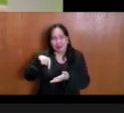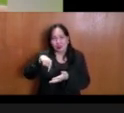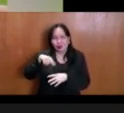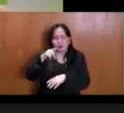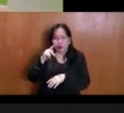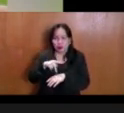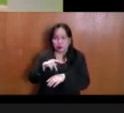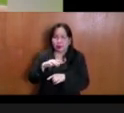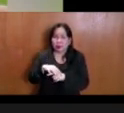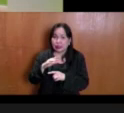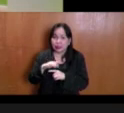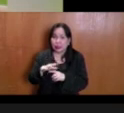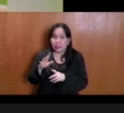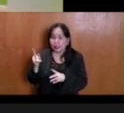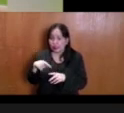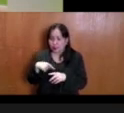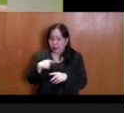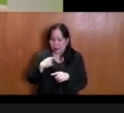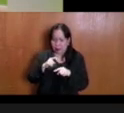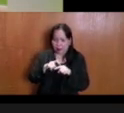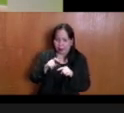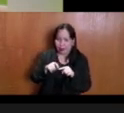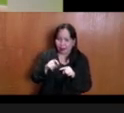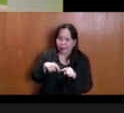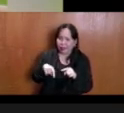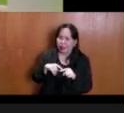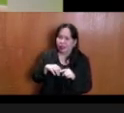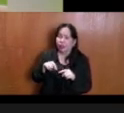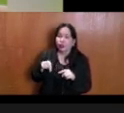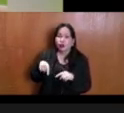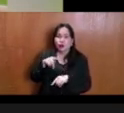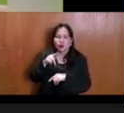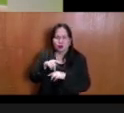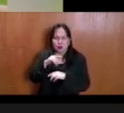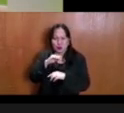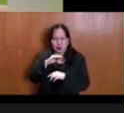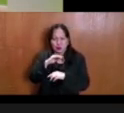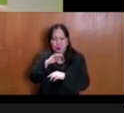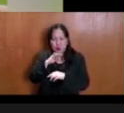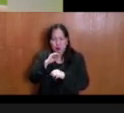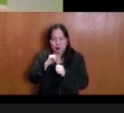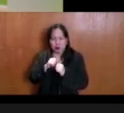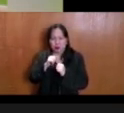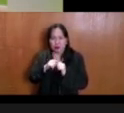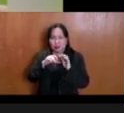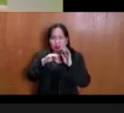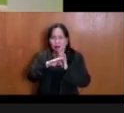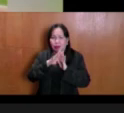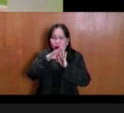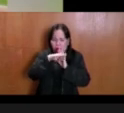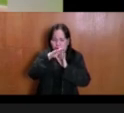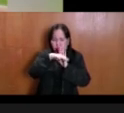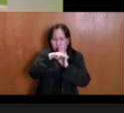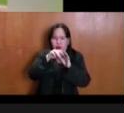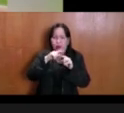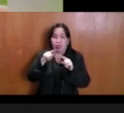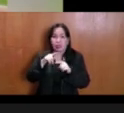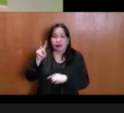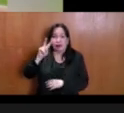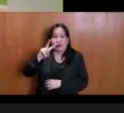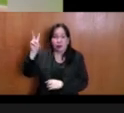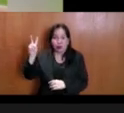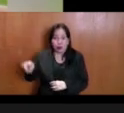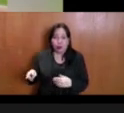an electrician's words, madumi ang kuryente natin. The fluctuations are wild. In Valenzuela